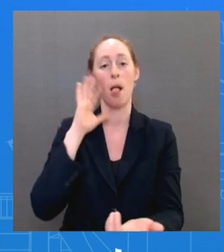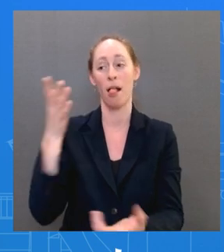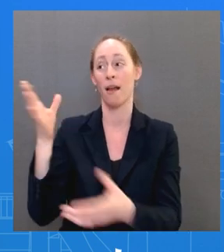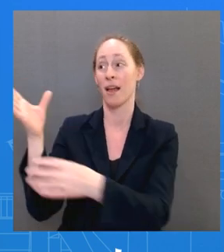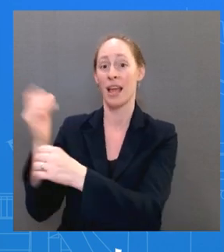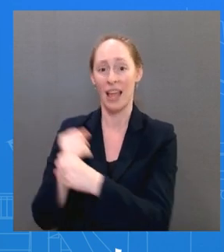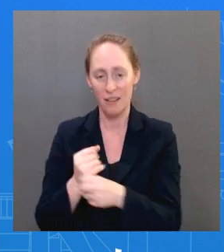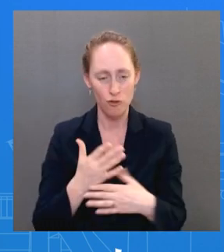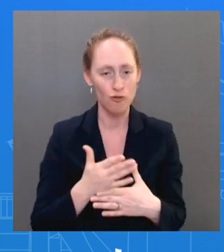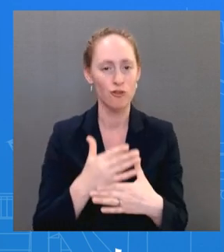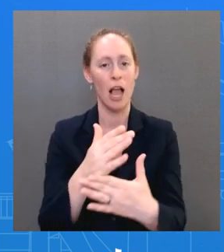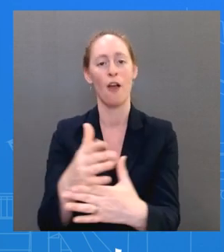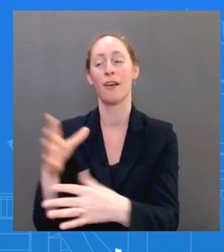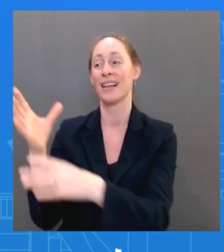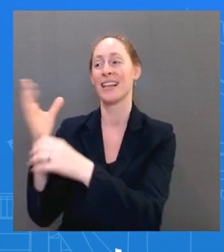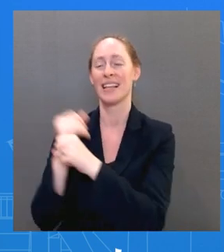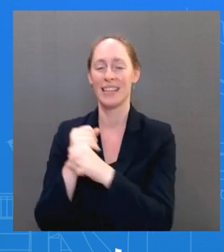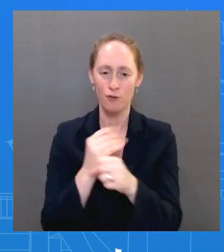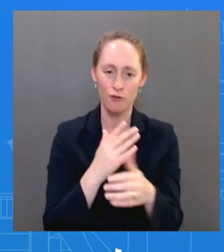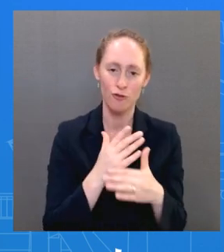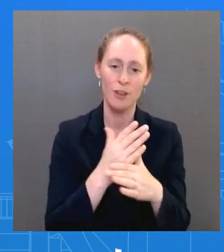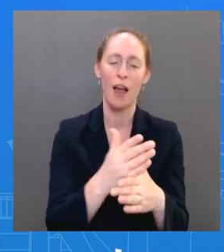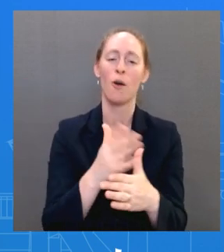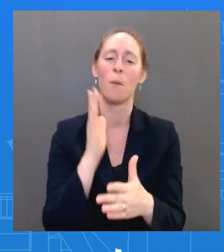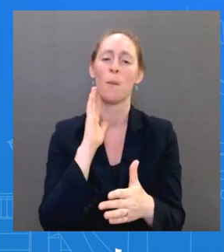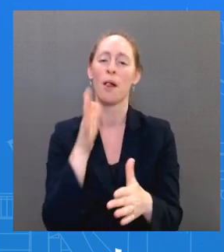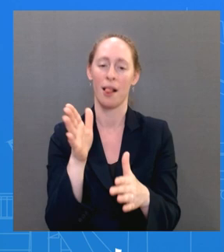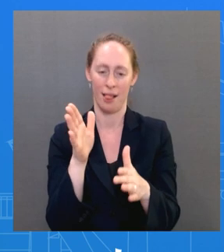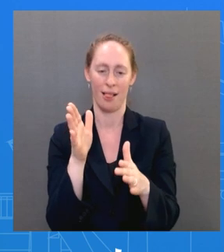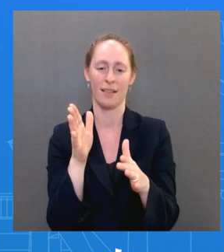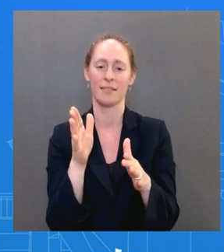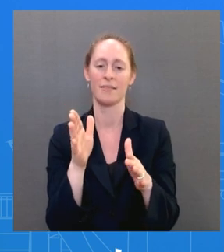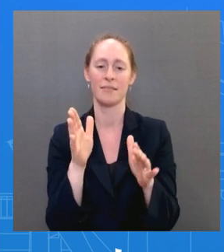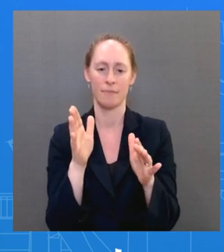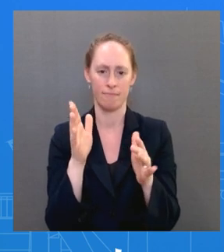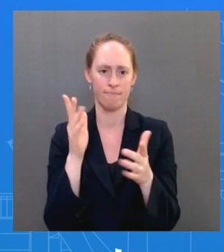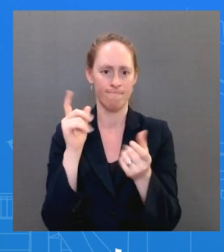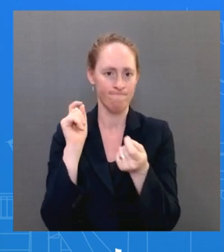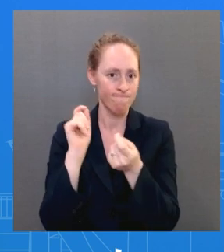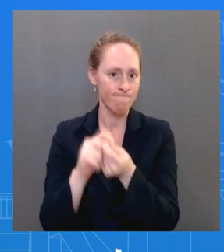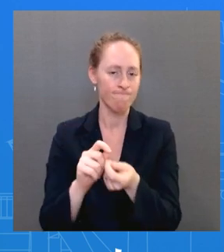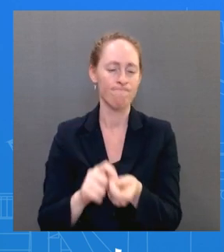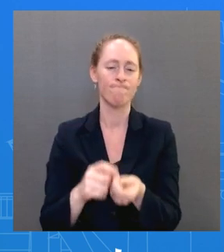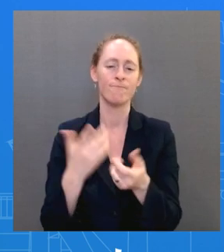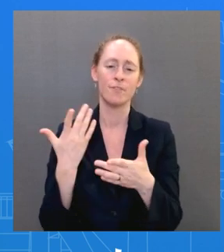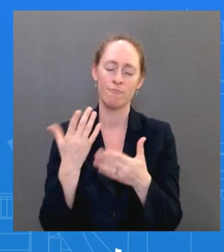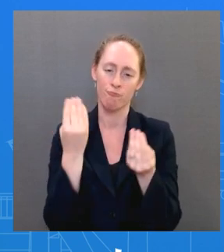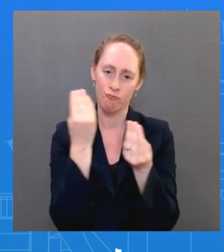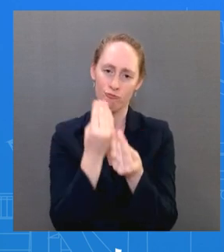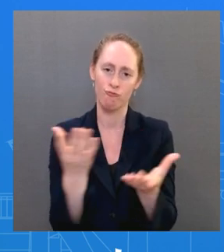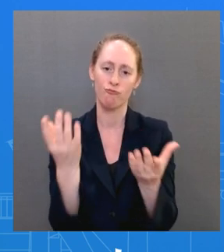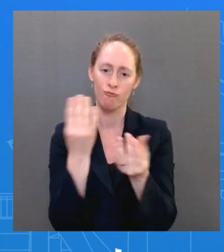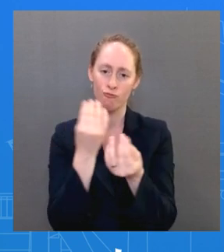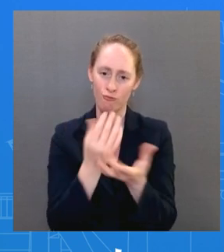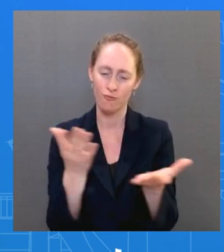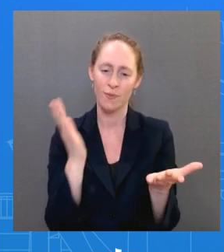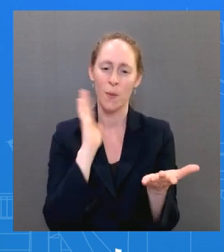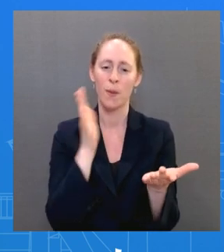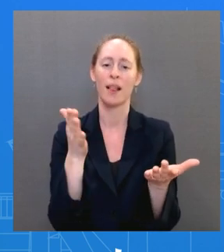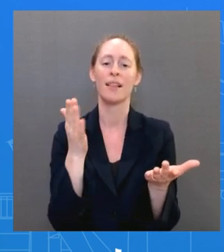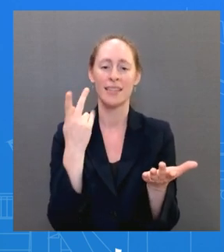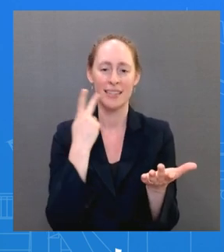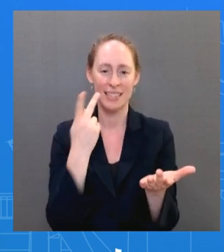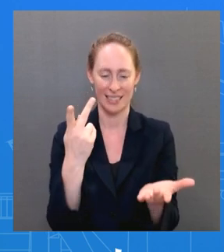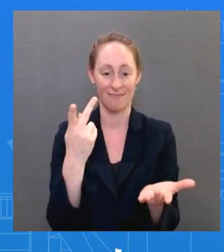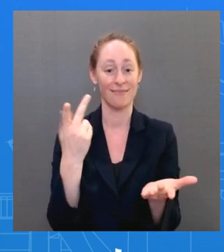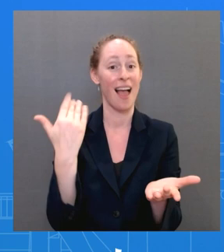have detailed report as you guys have been receiving, and we'll see you guys on Monday. We're not going to be here over the weekend,